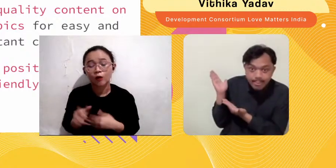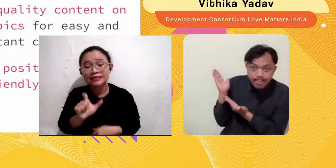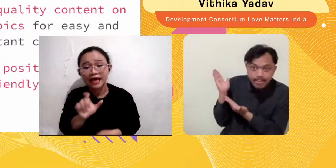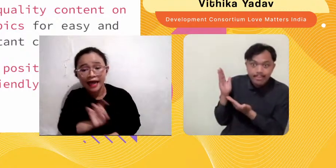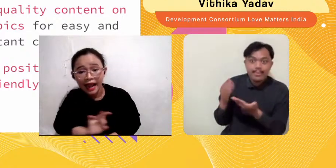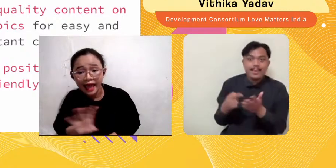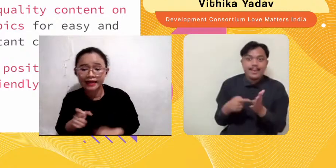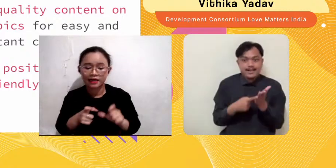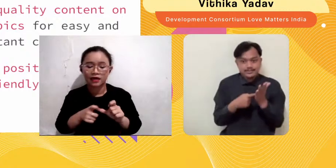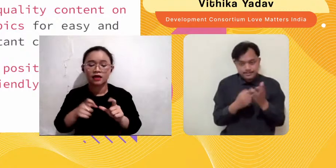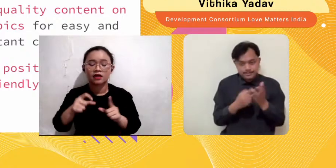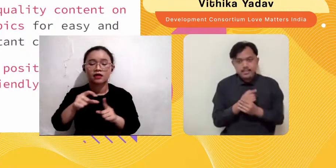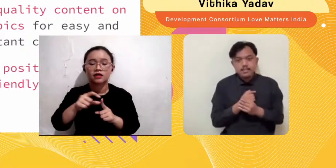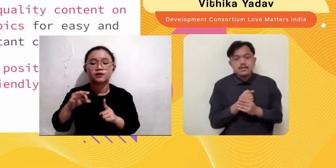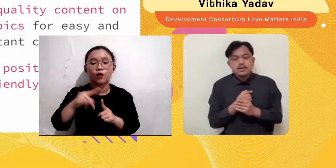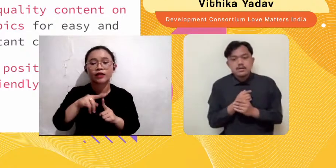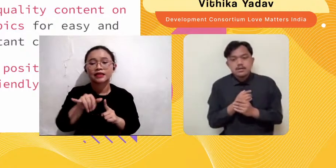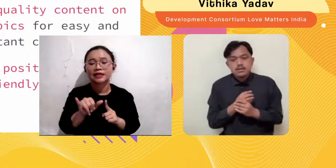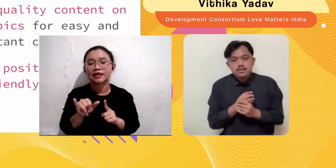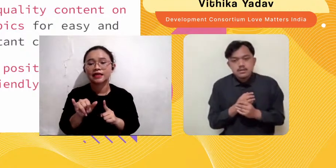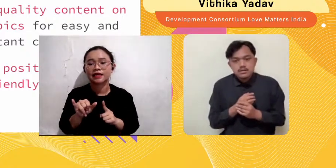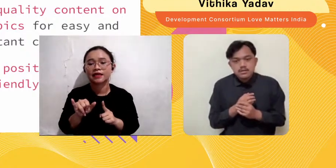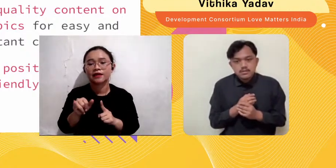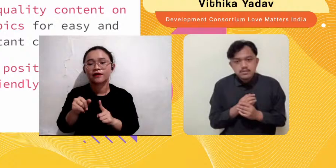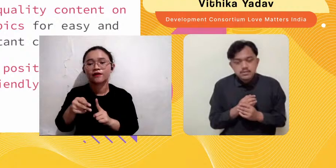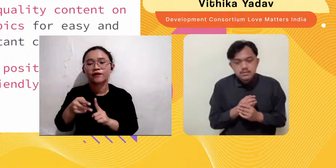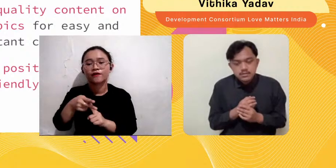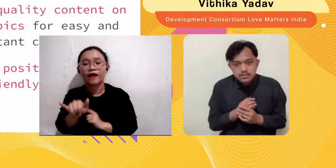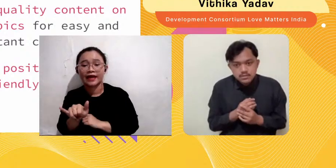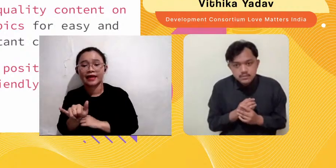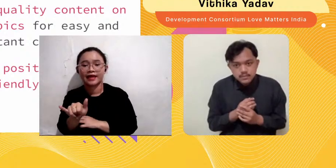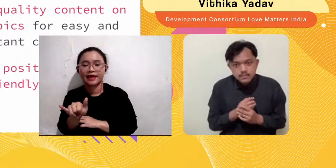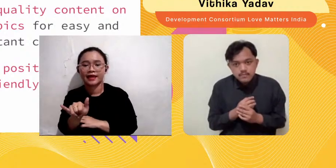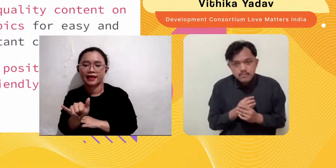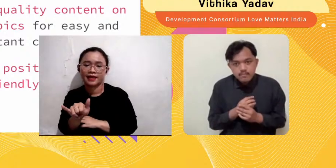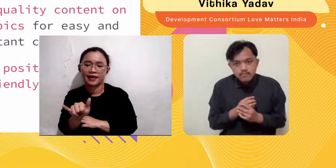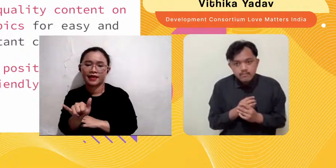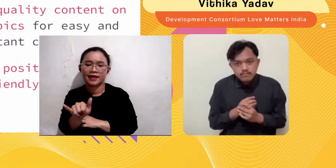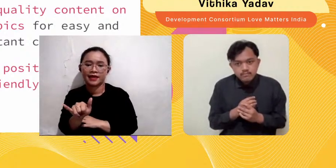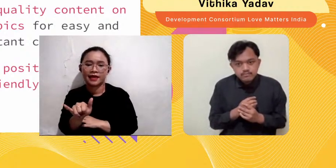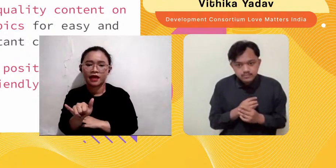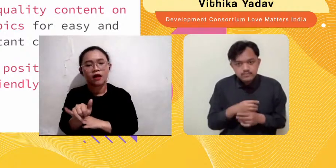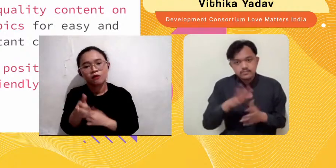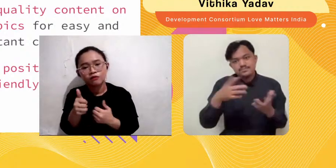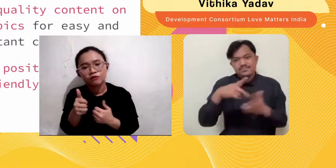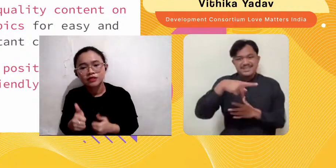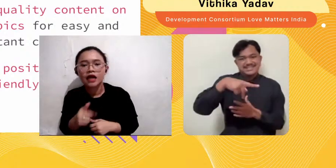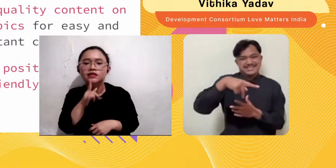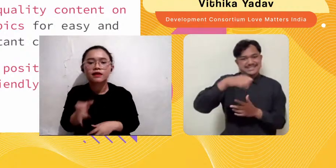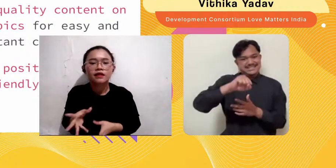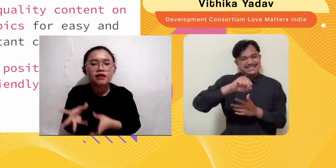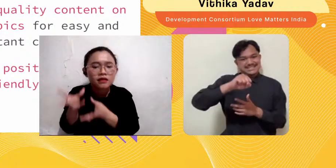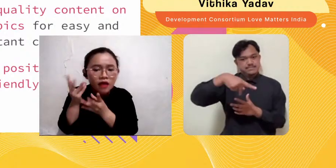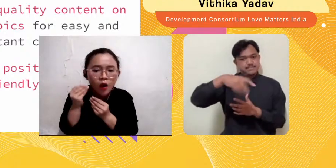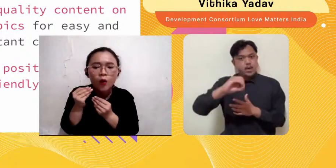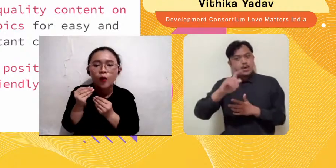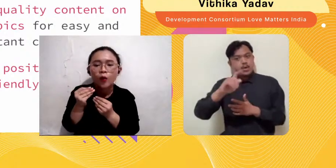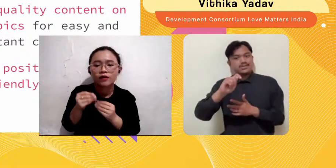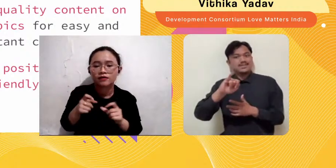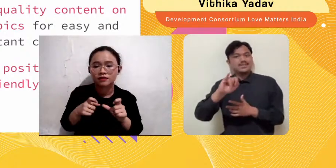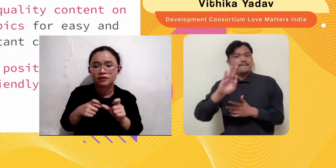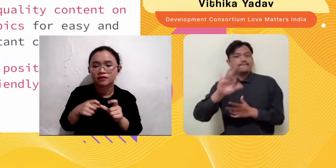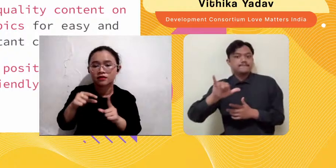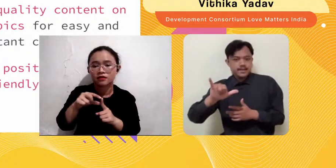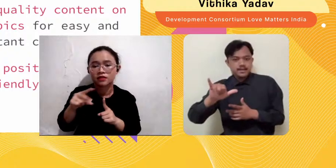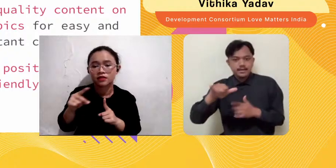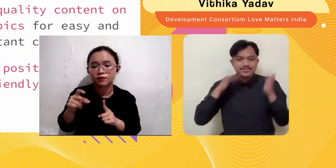topics into easy to understand format, developing quality content on taboo topics, making sure that the target audience is engaged